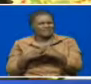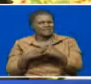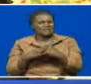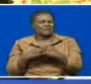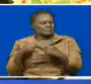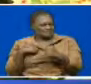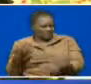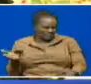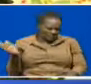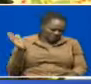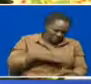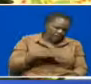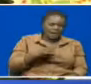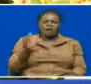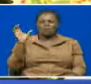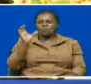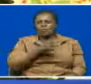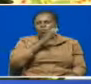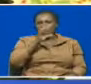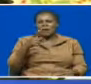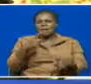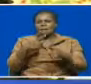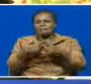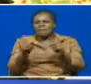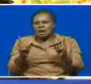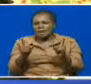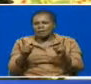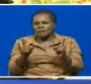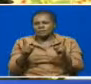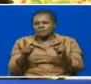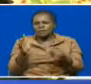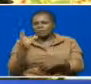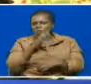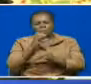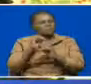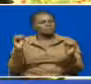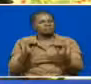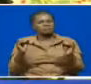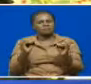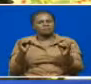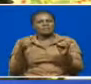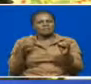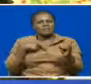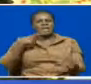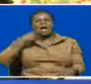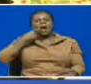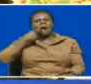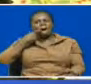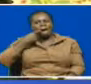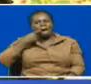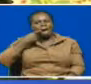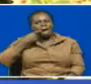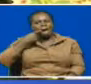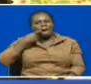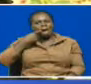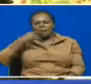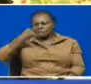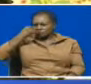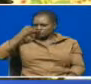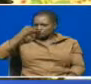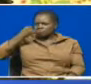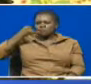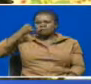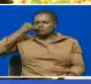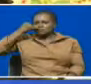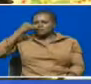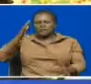I relapsed again. But this time I didn't go back to alcohol. This time I cross-addicted to alcohol, to bang, and